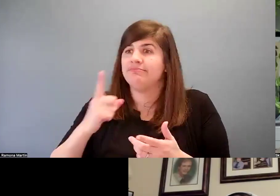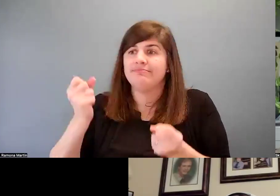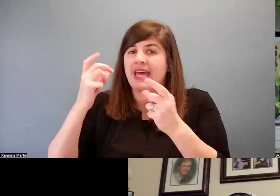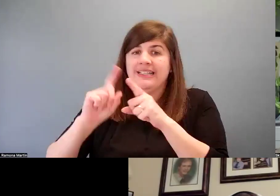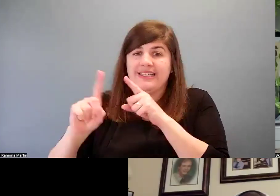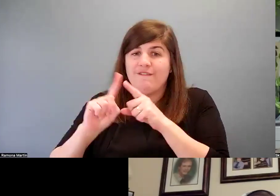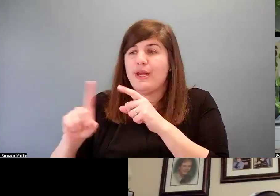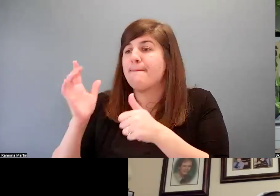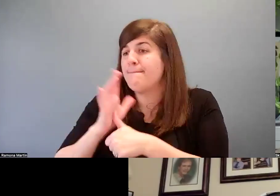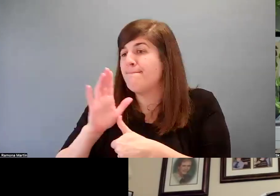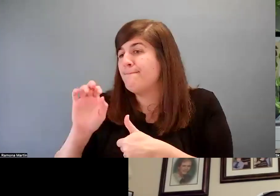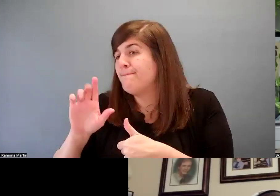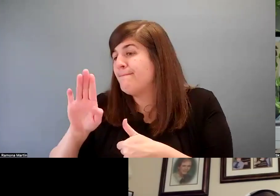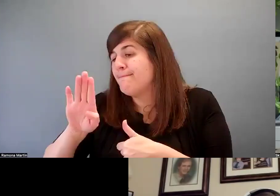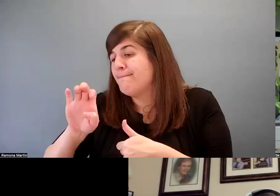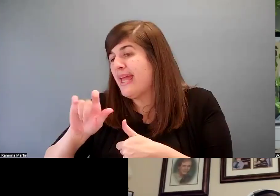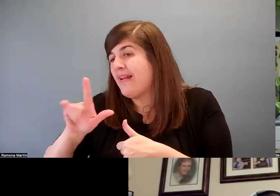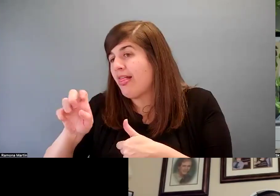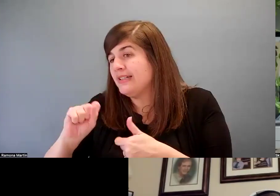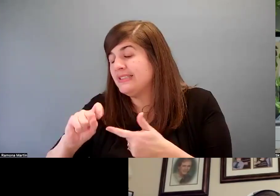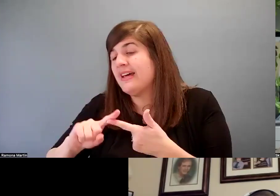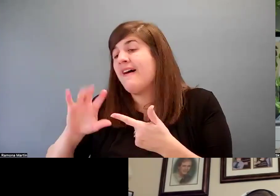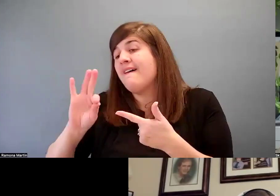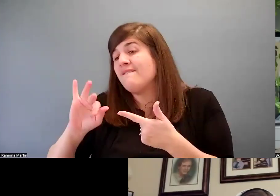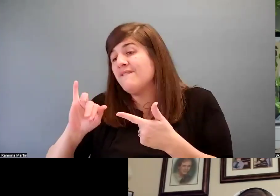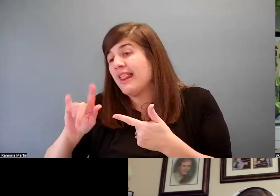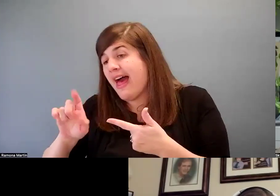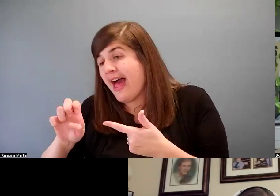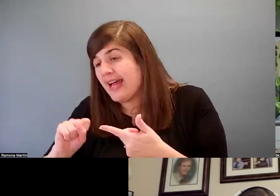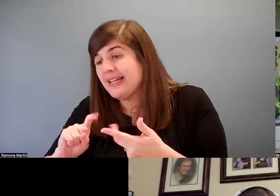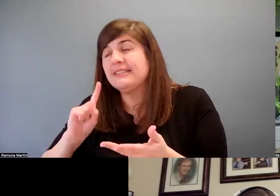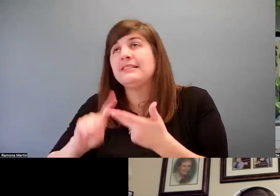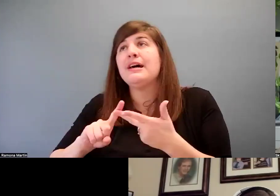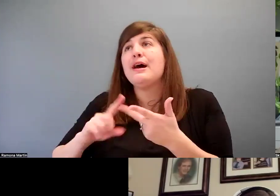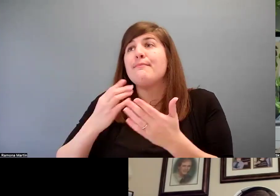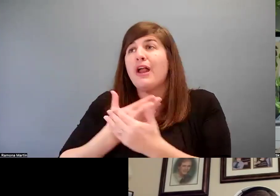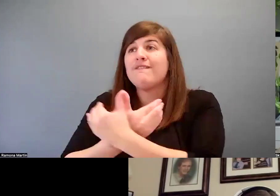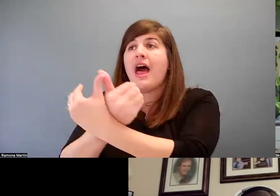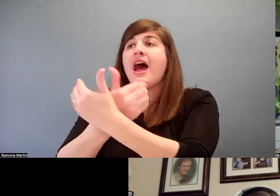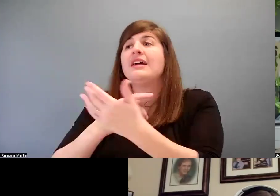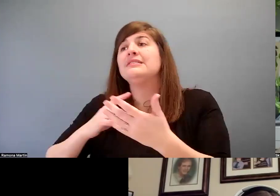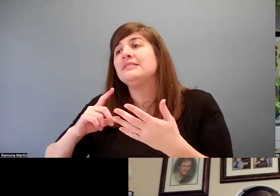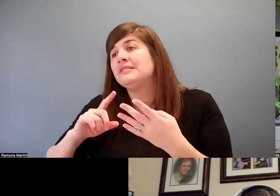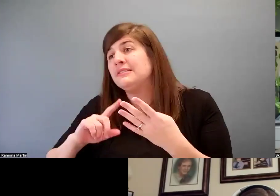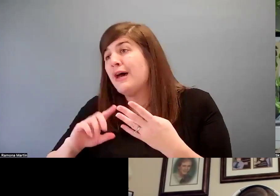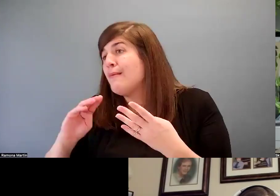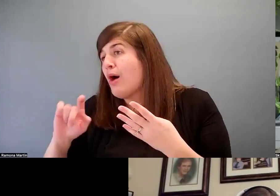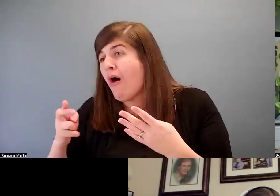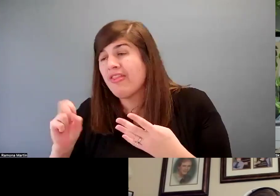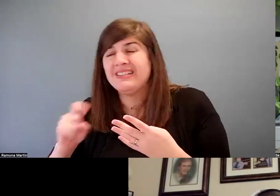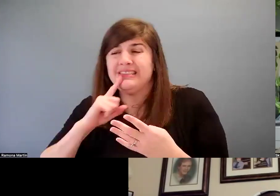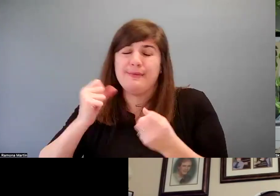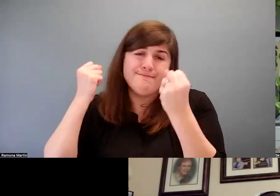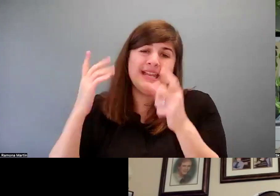of beetles and flies and butterflies and moths. Um, there's a lot of different types of bugs like